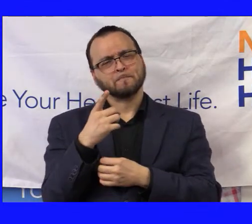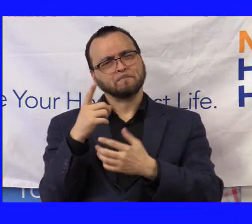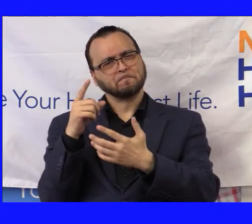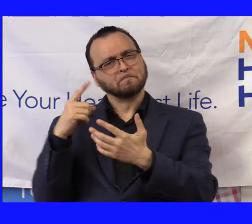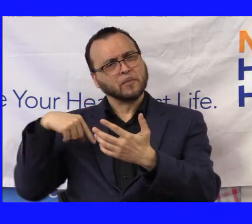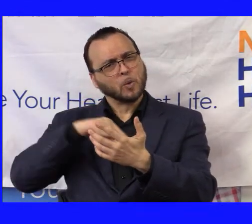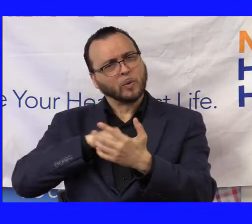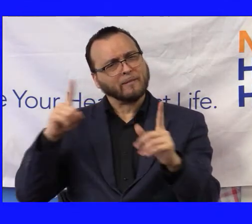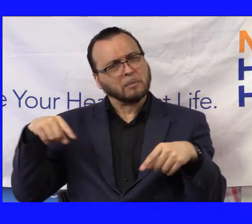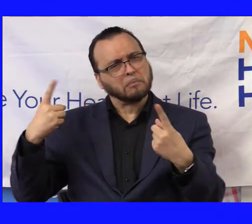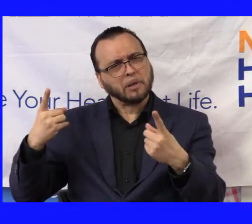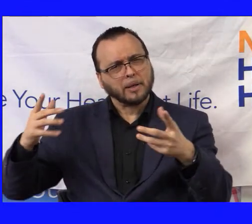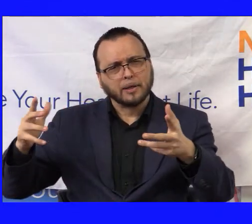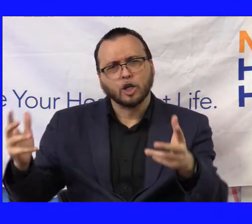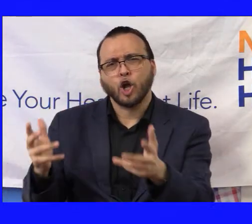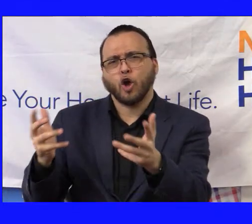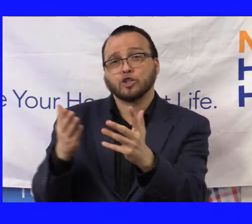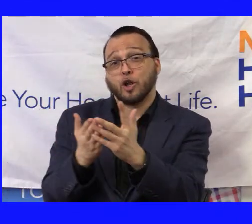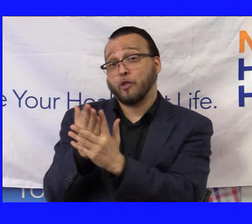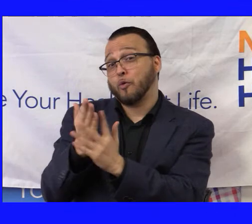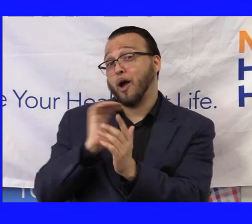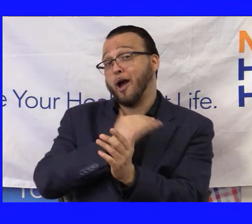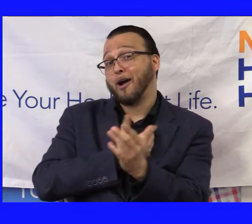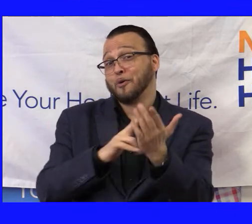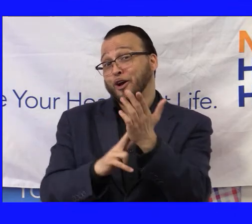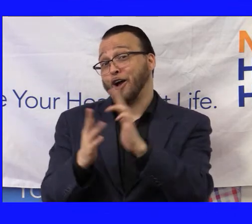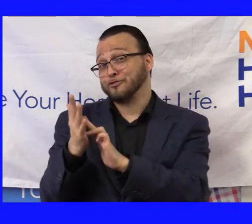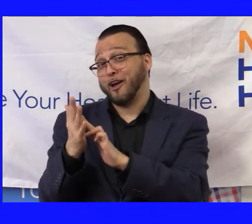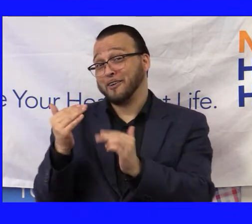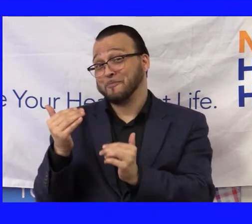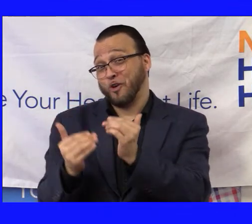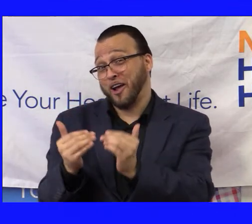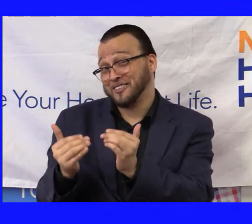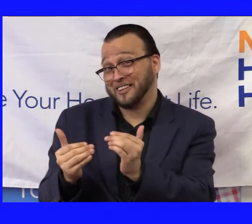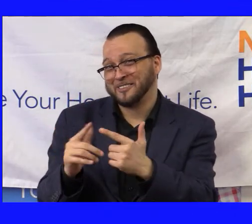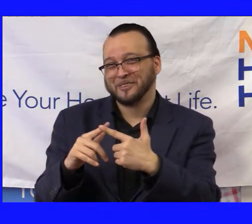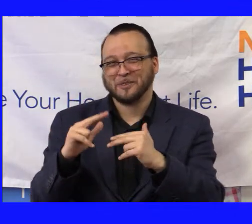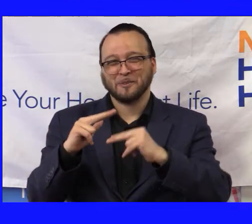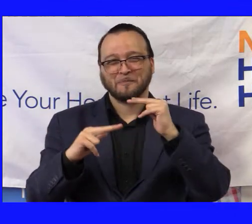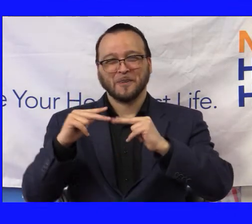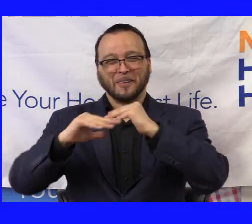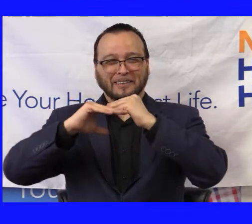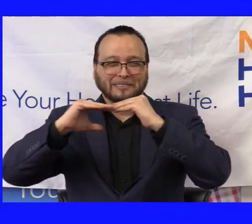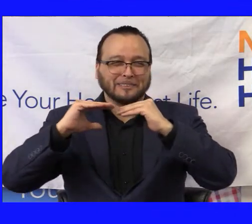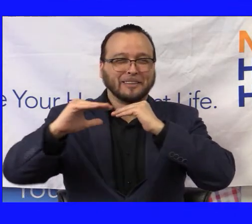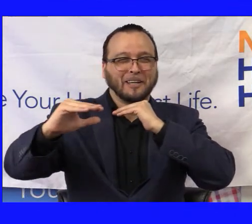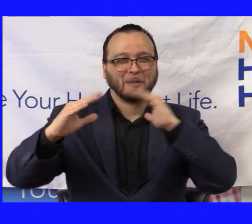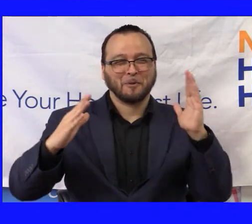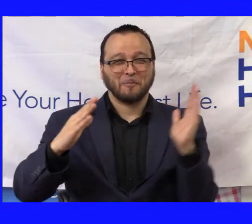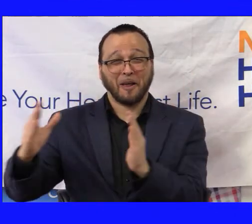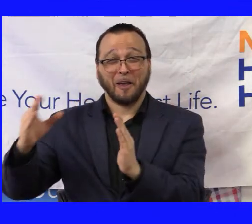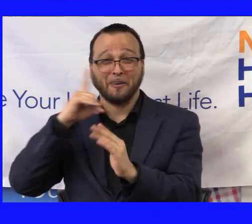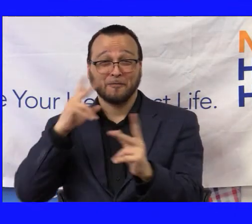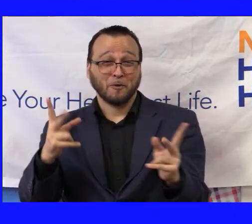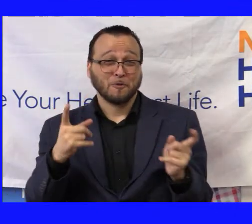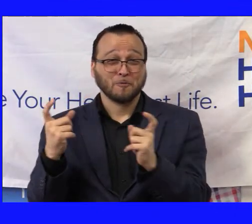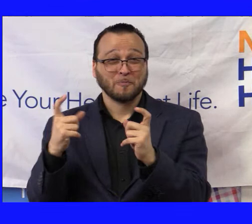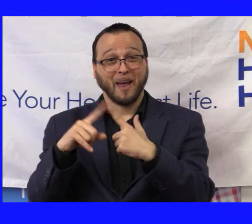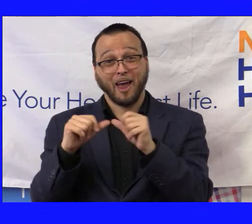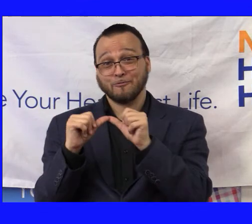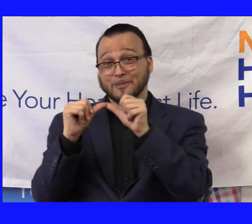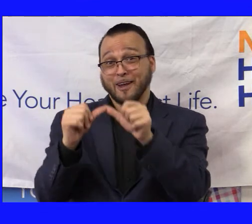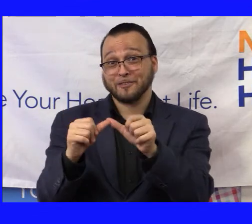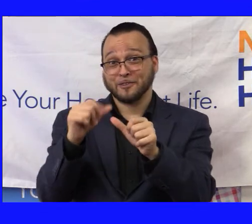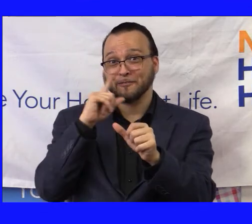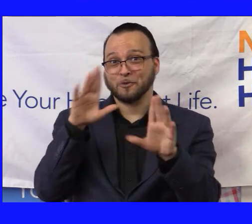been encouraging through our contracting process to really build a sustainable plan for recruitment and retention of a provider